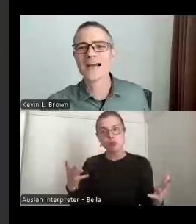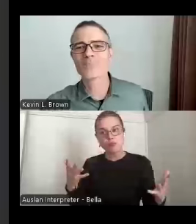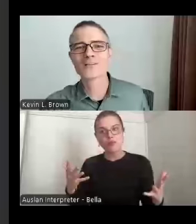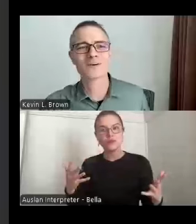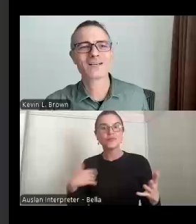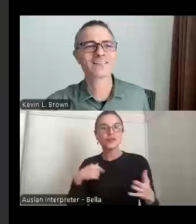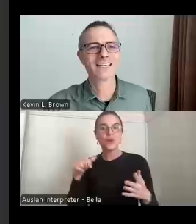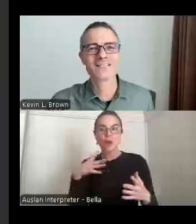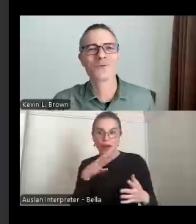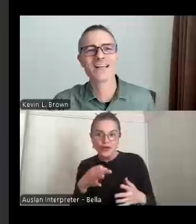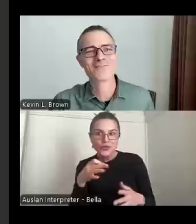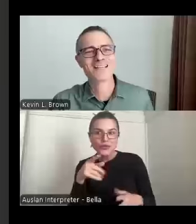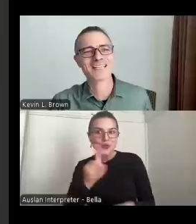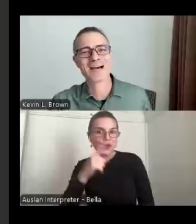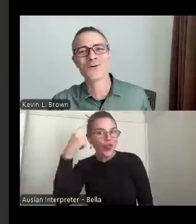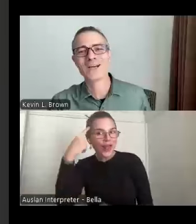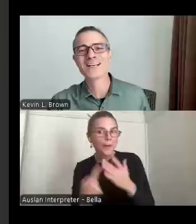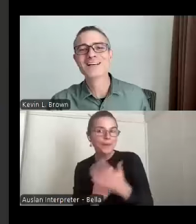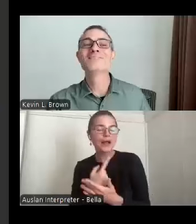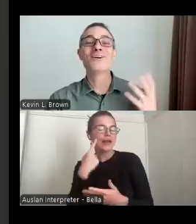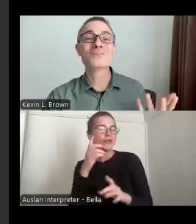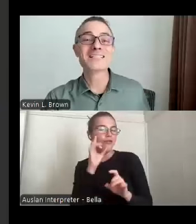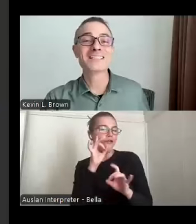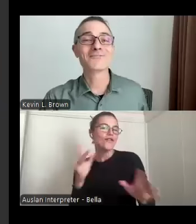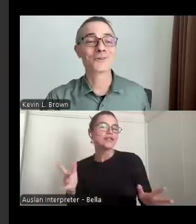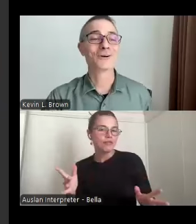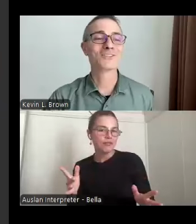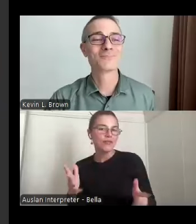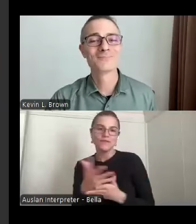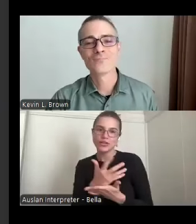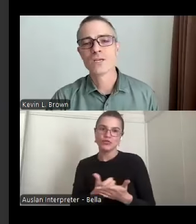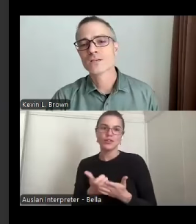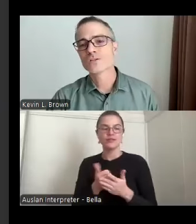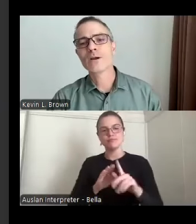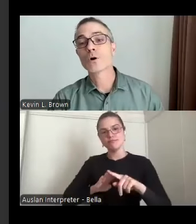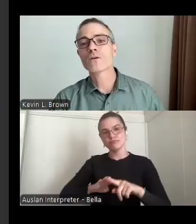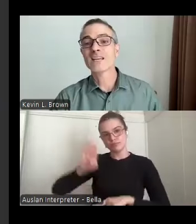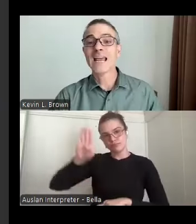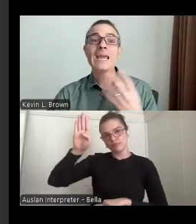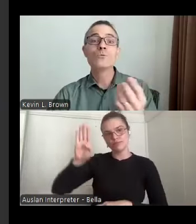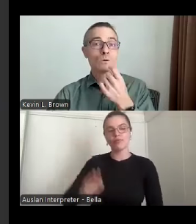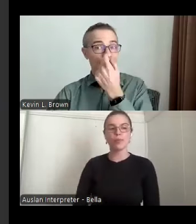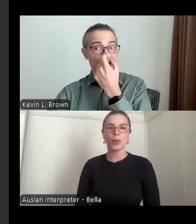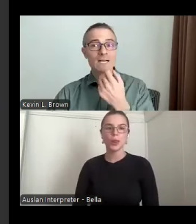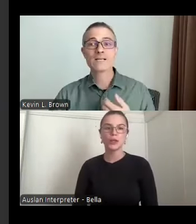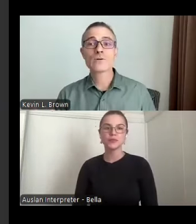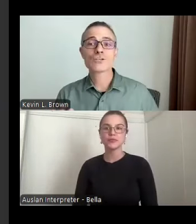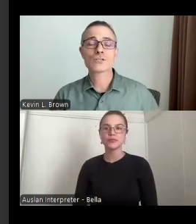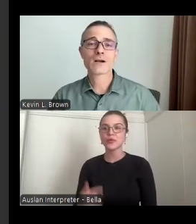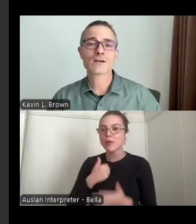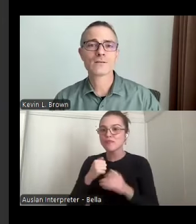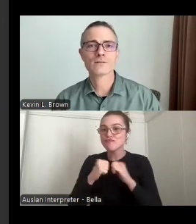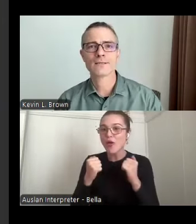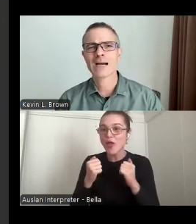think happened? But I think it's pretty obvious at that point, fundraising flourished. So we broke the annual online